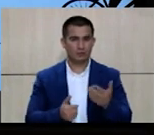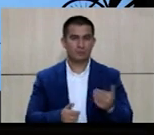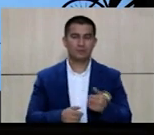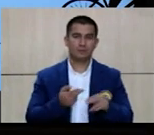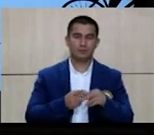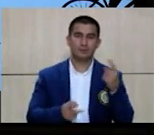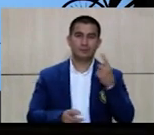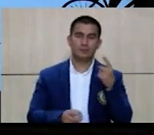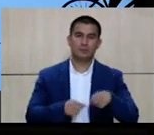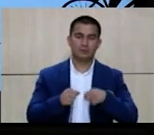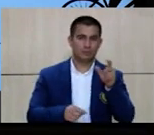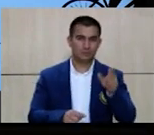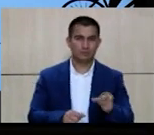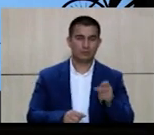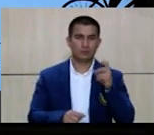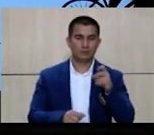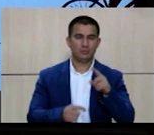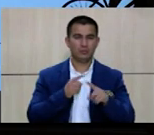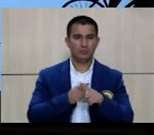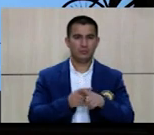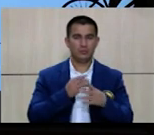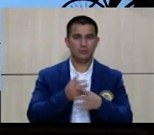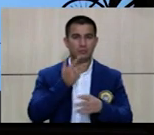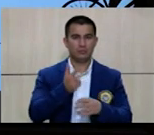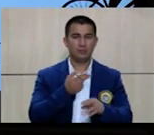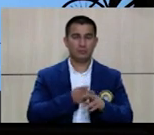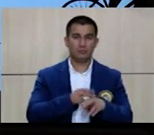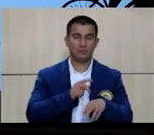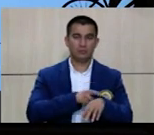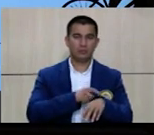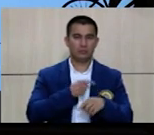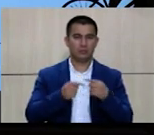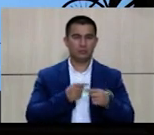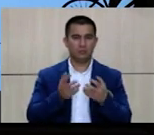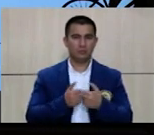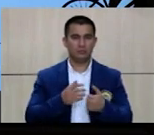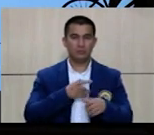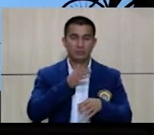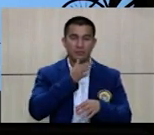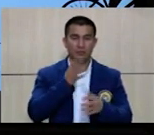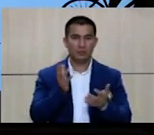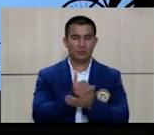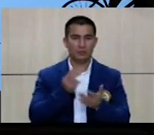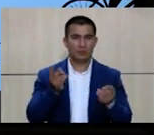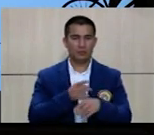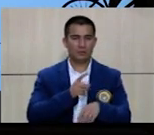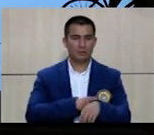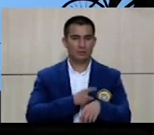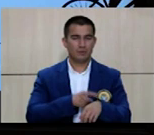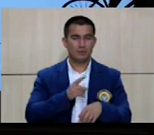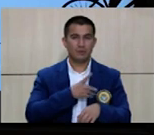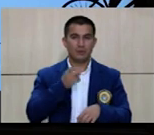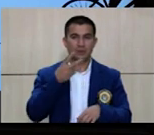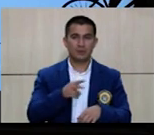birinchi velosipedchining tezligi x plus 3 kilometr soat bo'ladi. Vaqtni topish uchun birinchi holatda 120